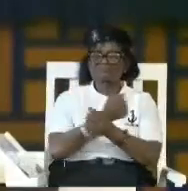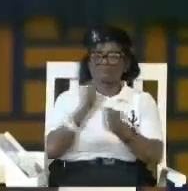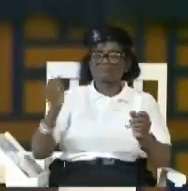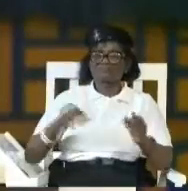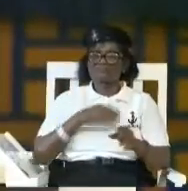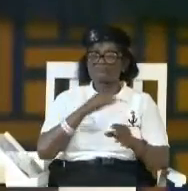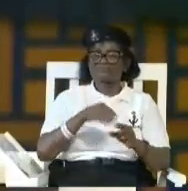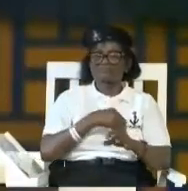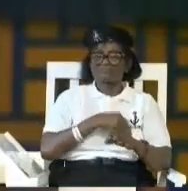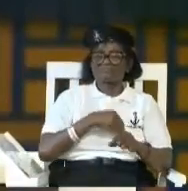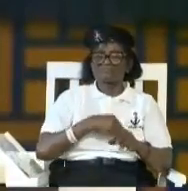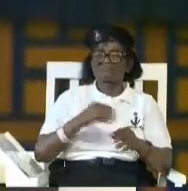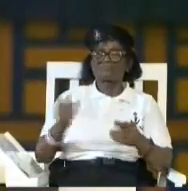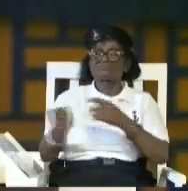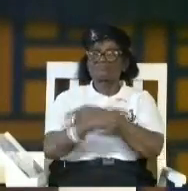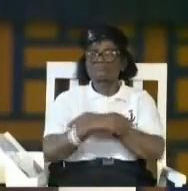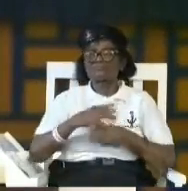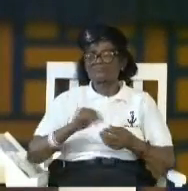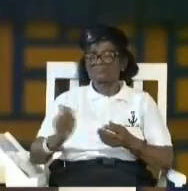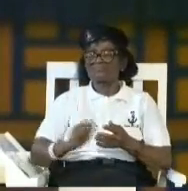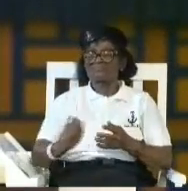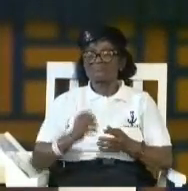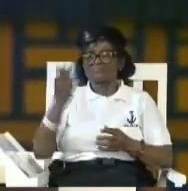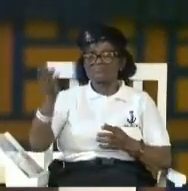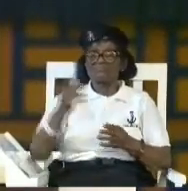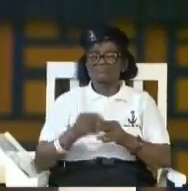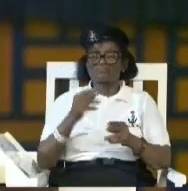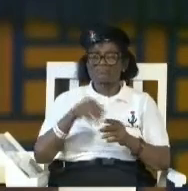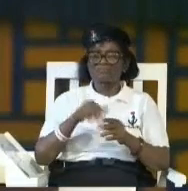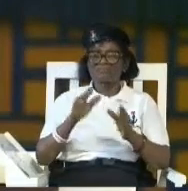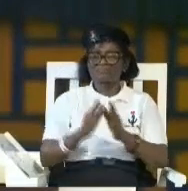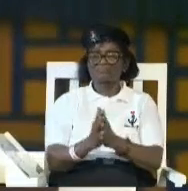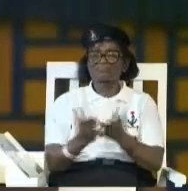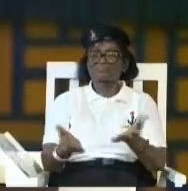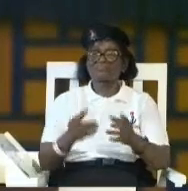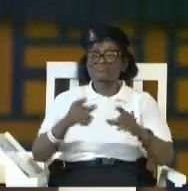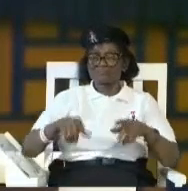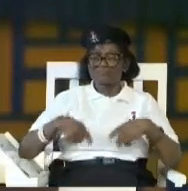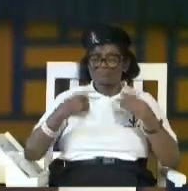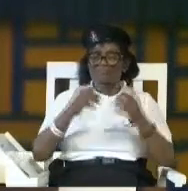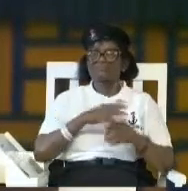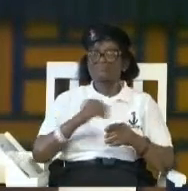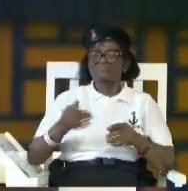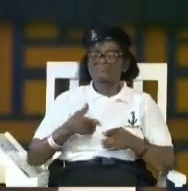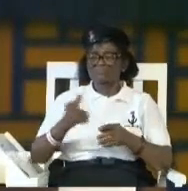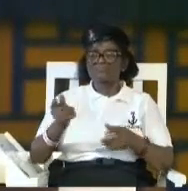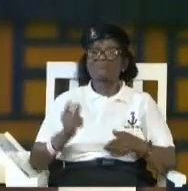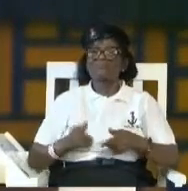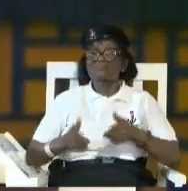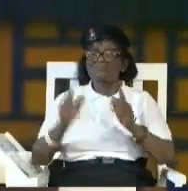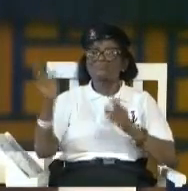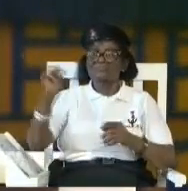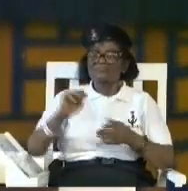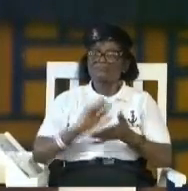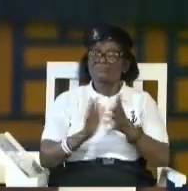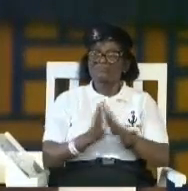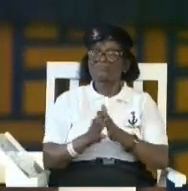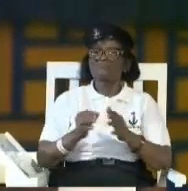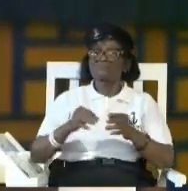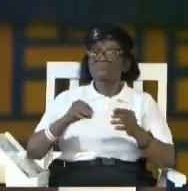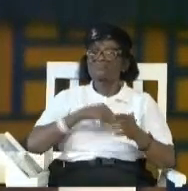souls today and write their names in the book of life. Amen. And let them become members of your family.